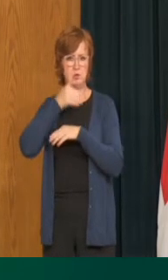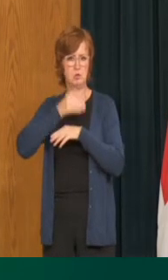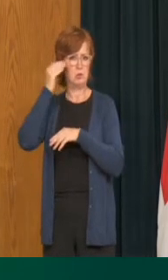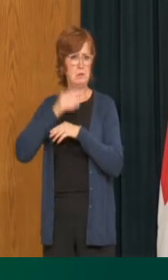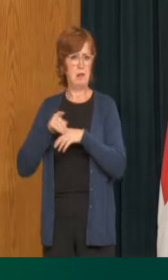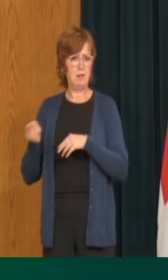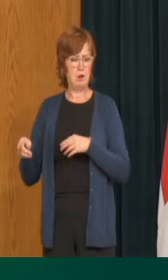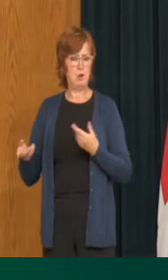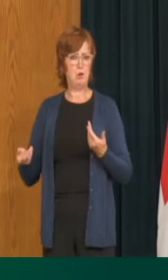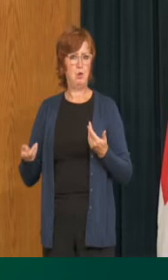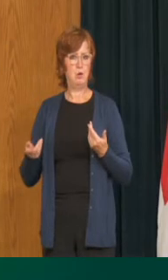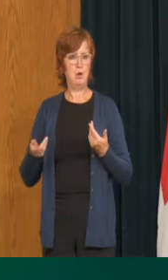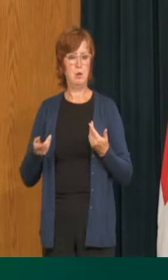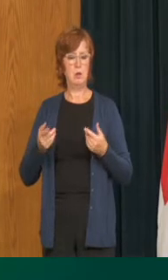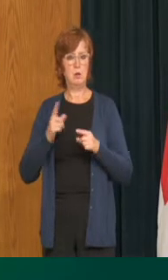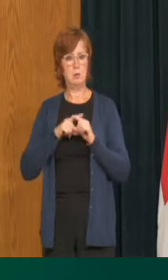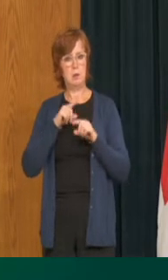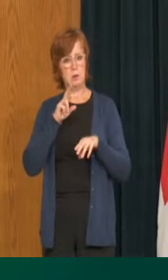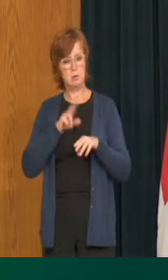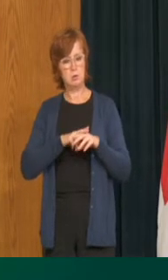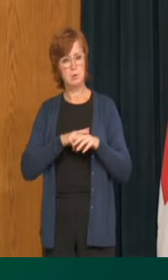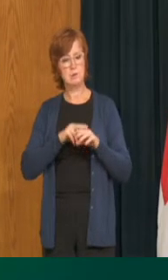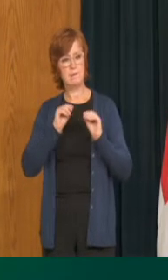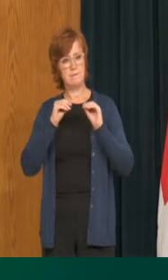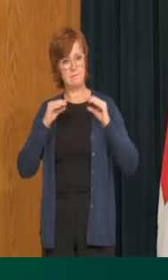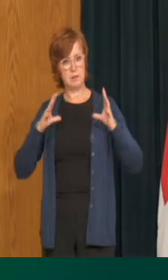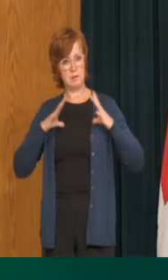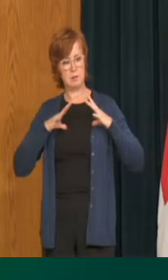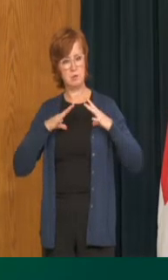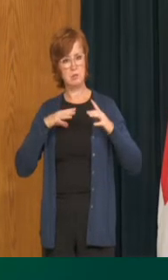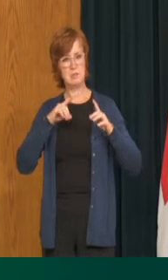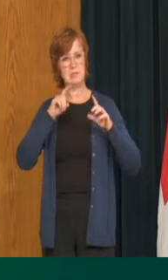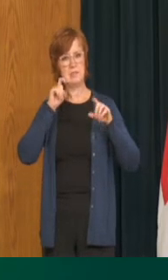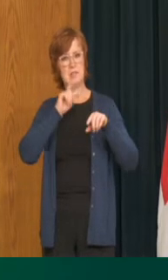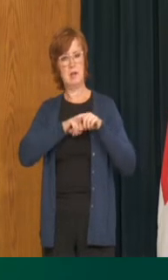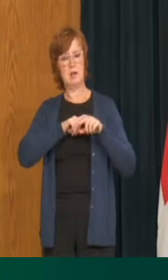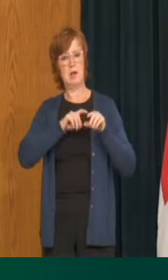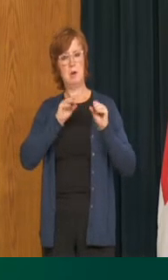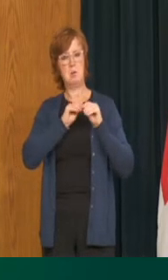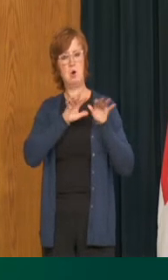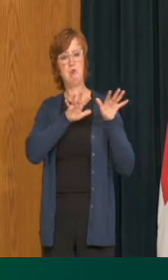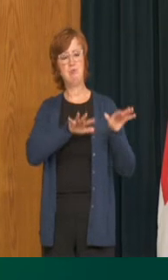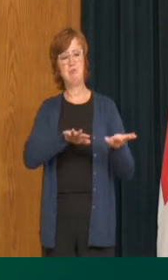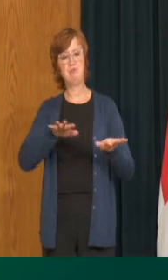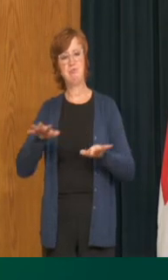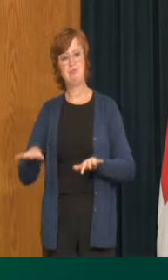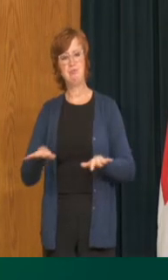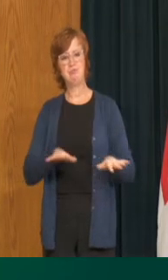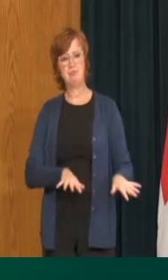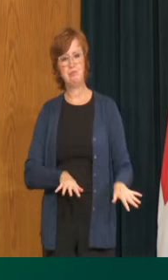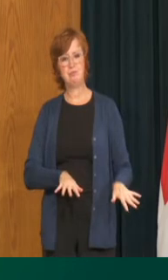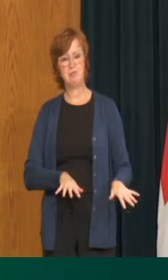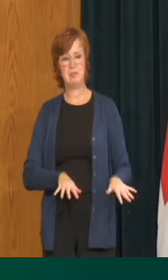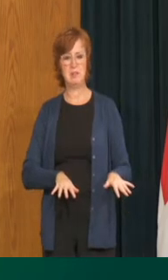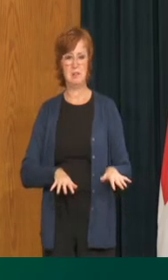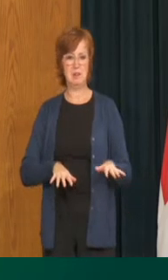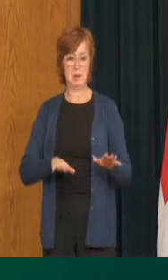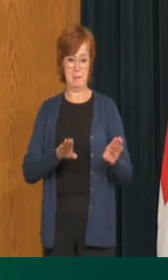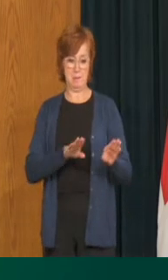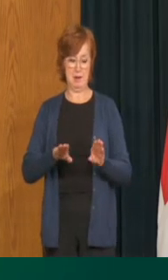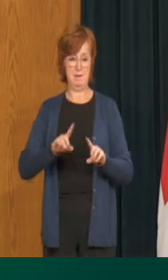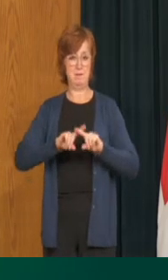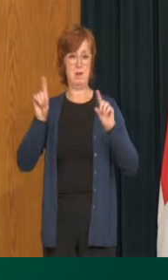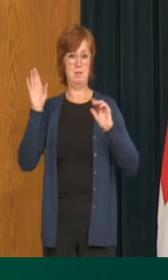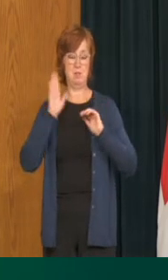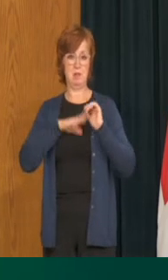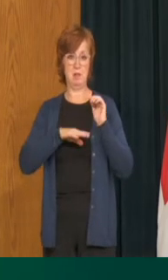go on vacation, you in some cases may behave a bit differently, irrespective of whether you travel within the province or outside the